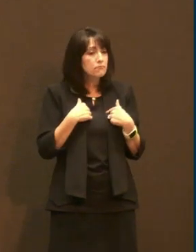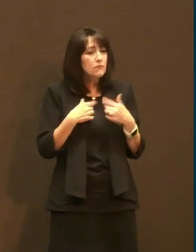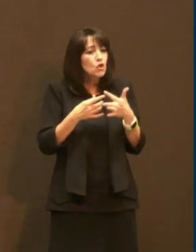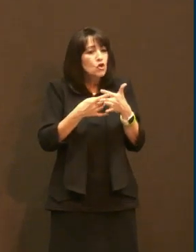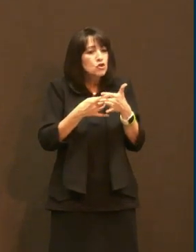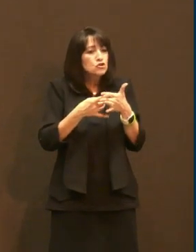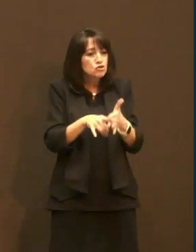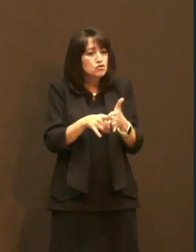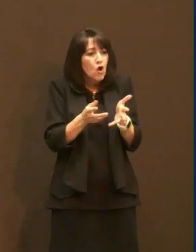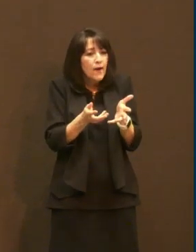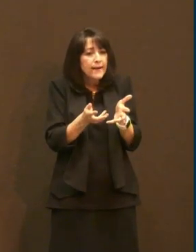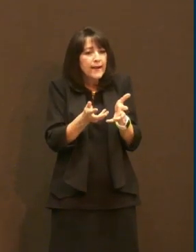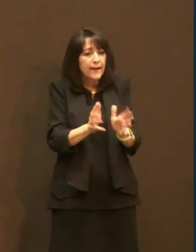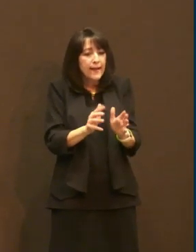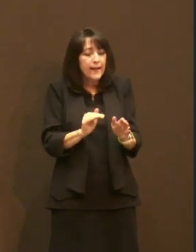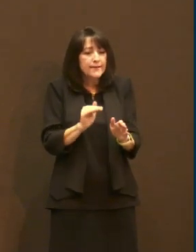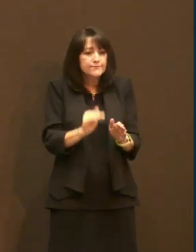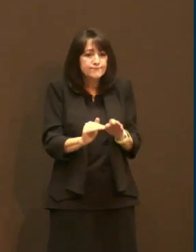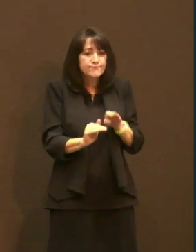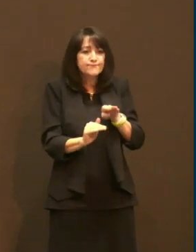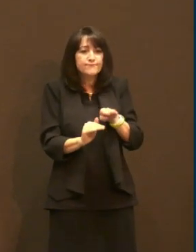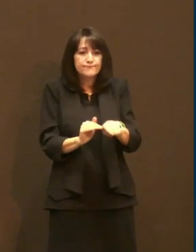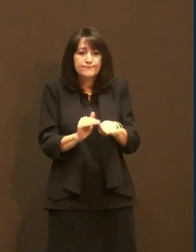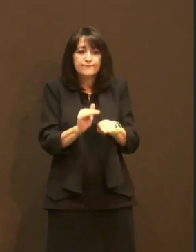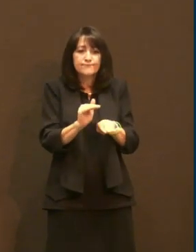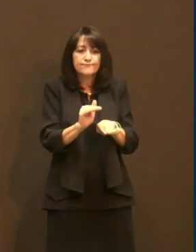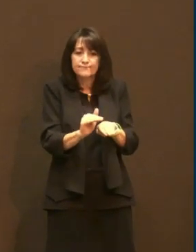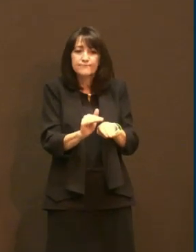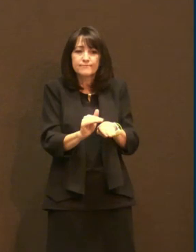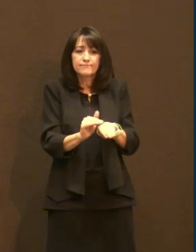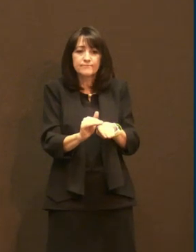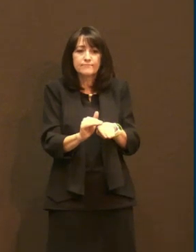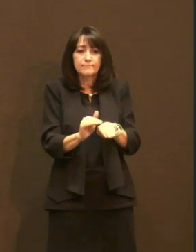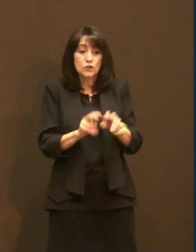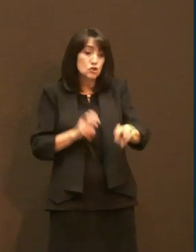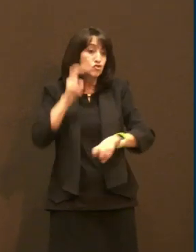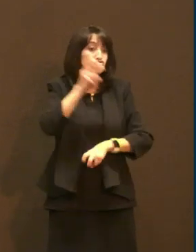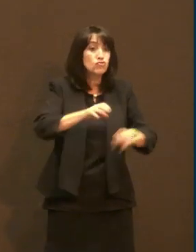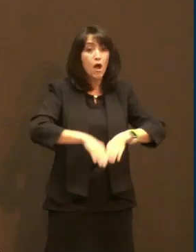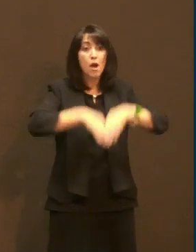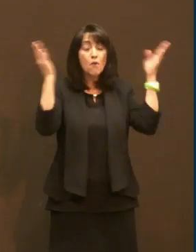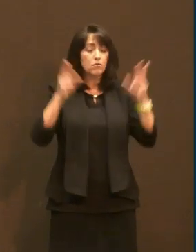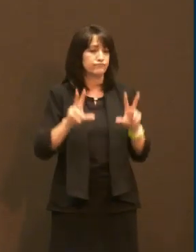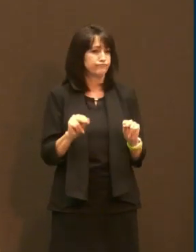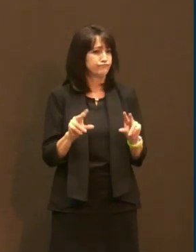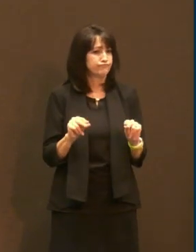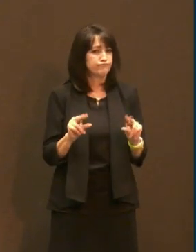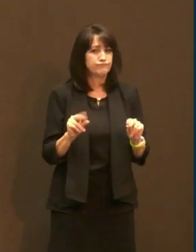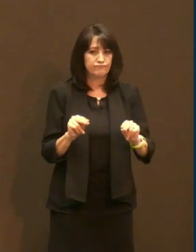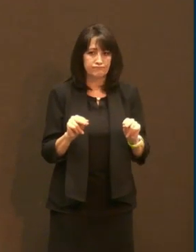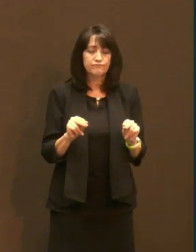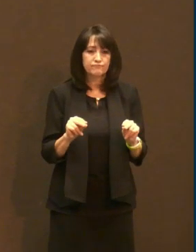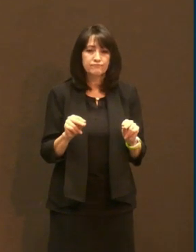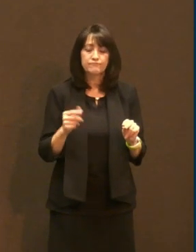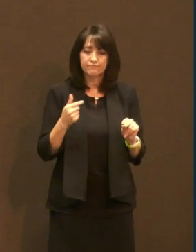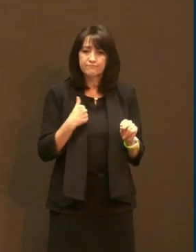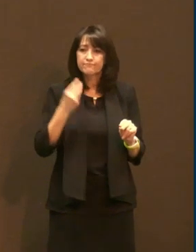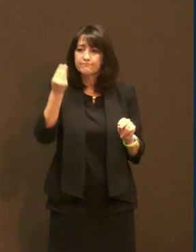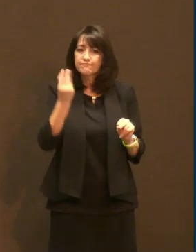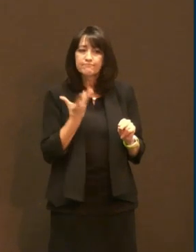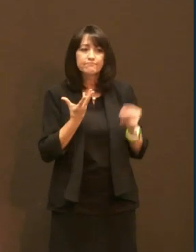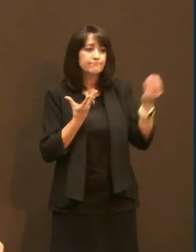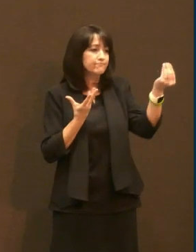limited basis. And a lot of this comes from feedback that we've gotten from the various sector work groups. And